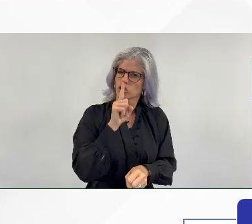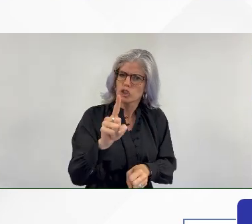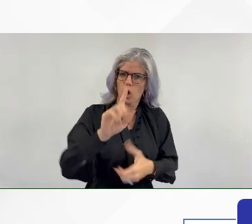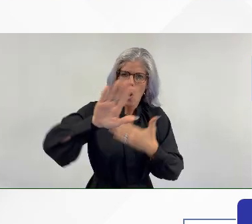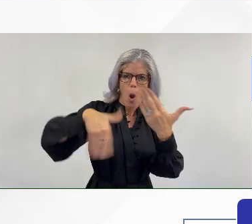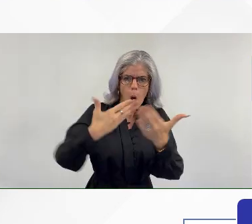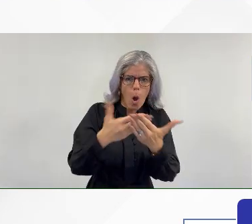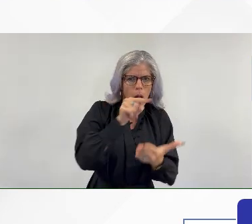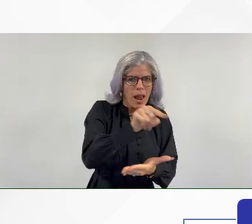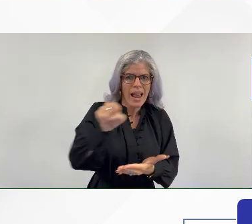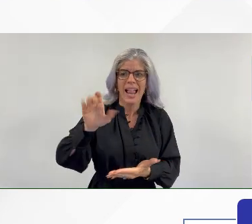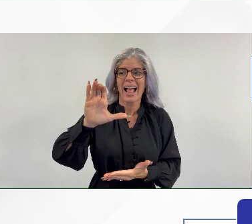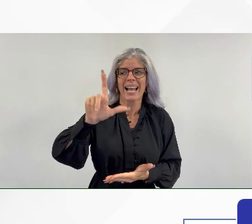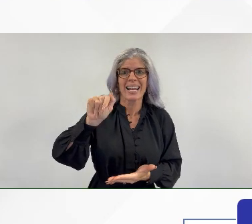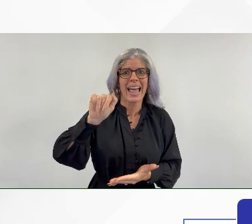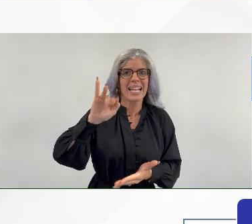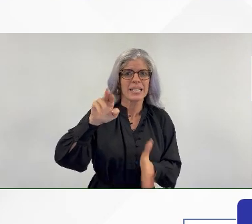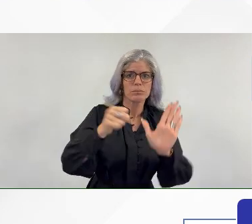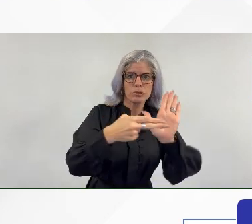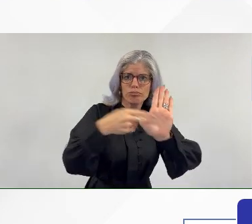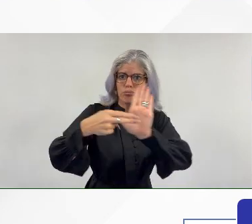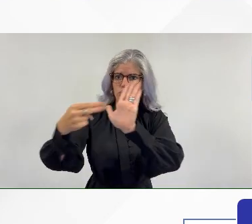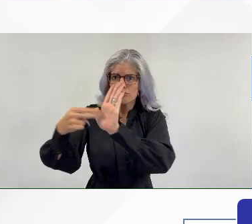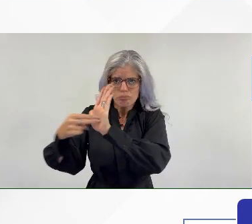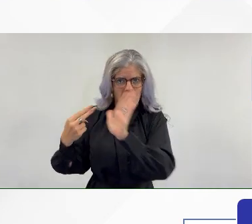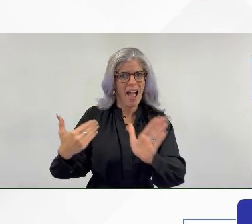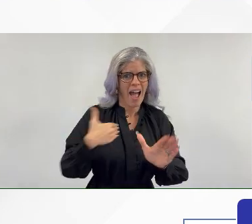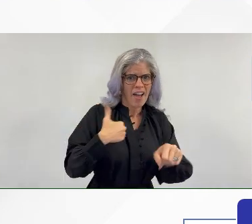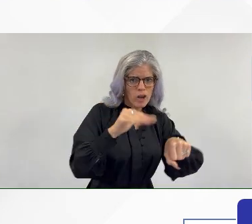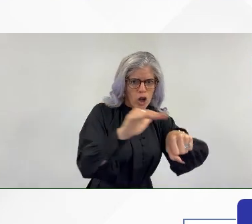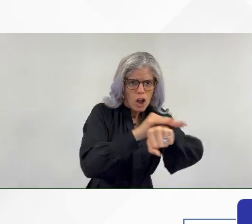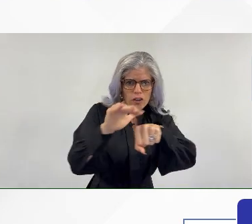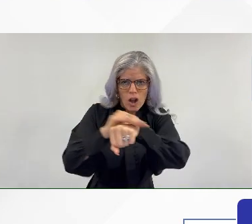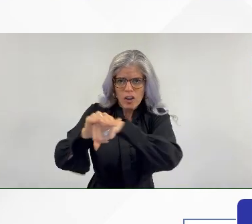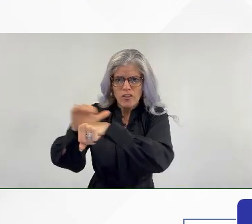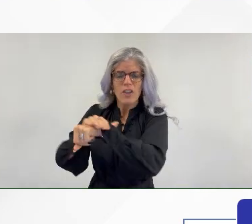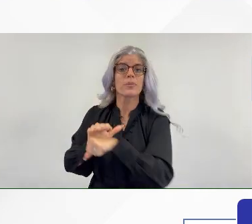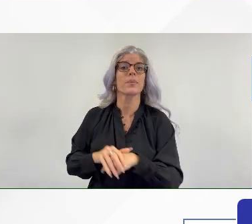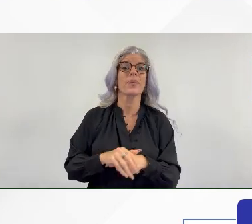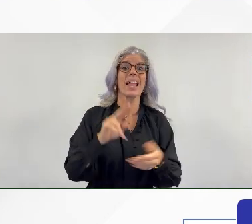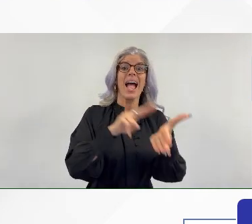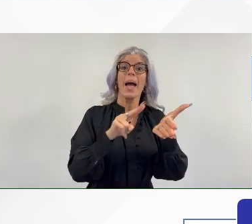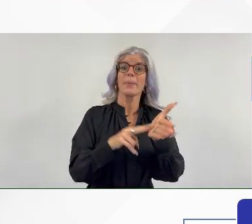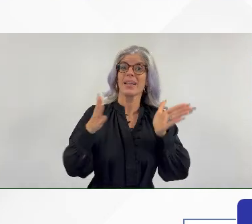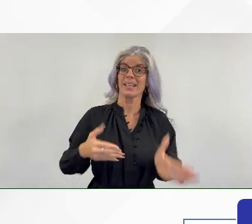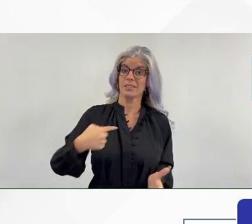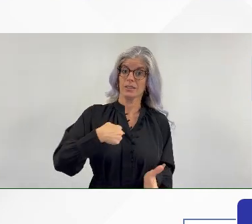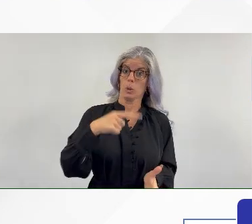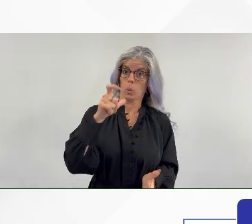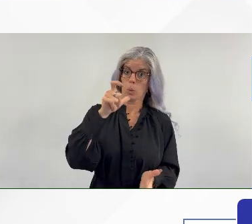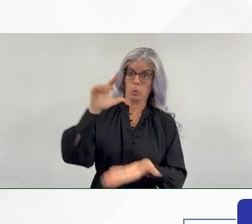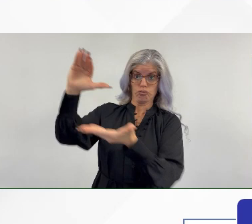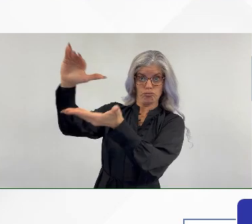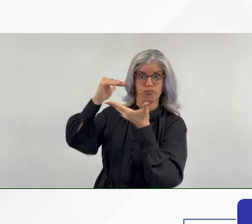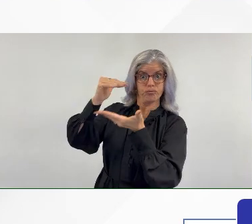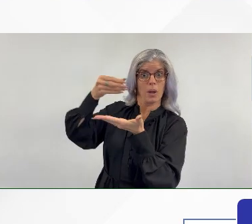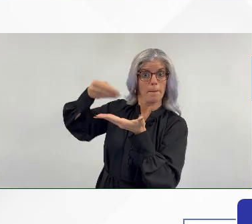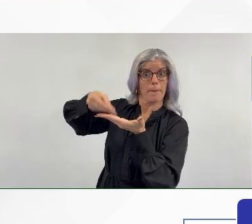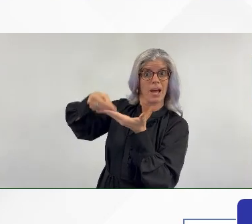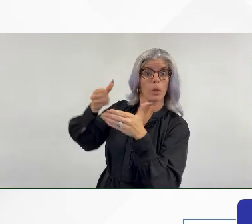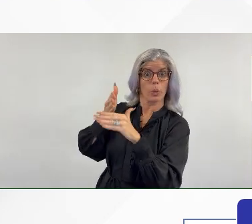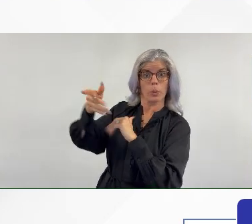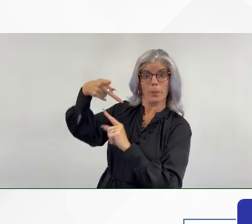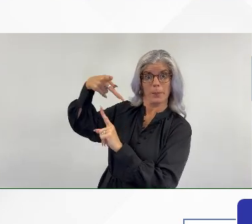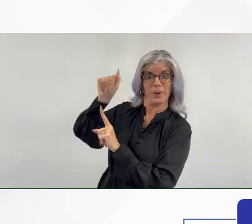maintain insurance on the FEMA-funded facilities with the types and extent of insurance reasonably available, adequate,